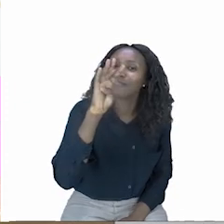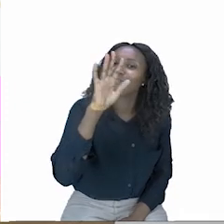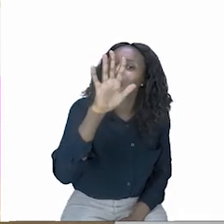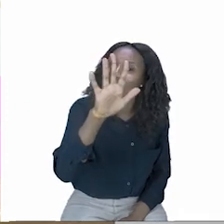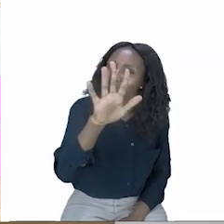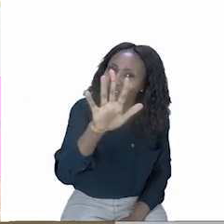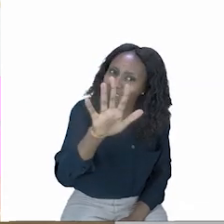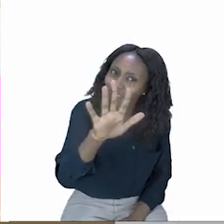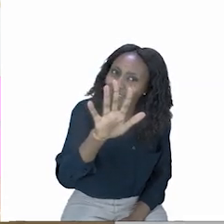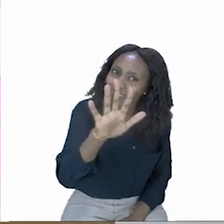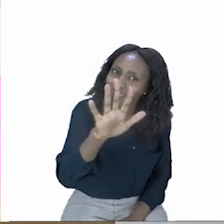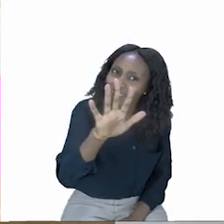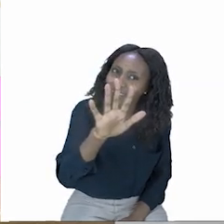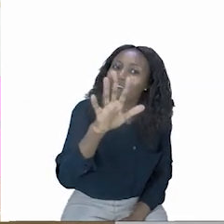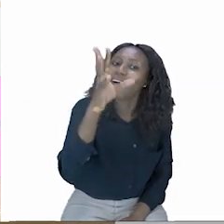5,